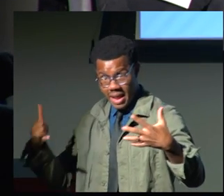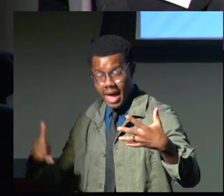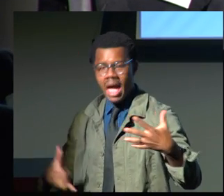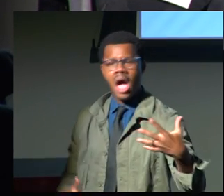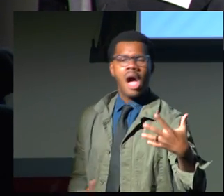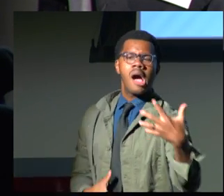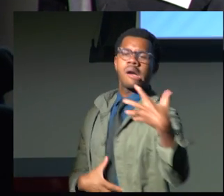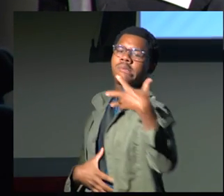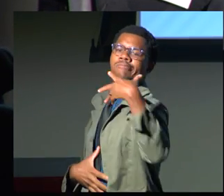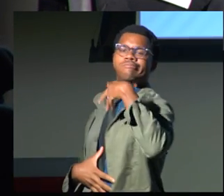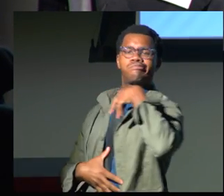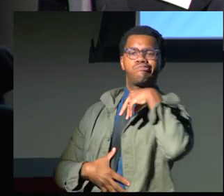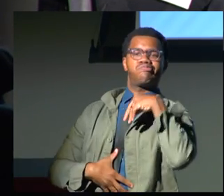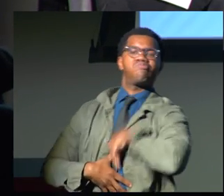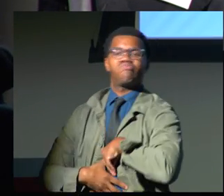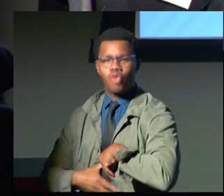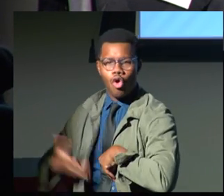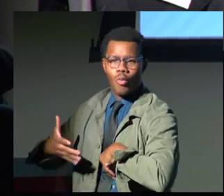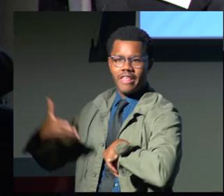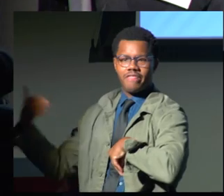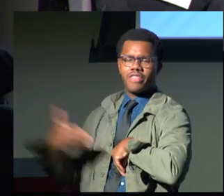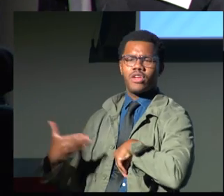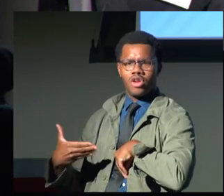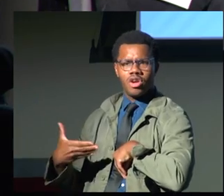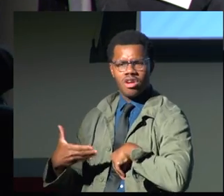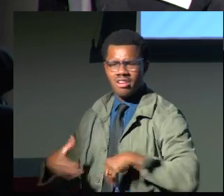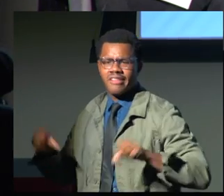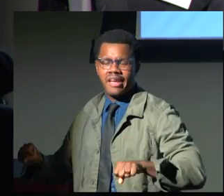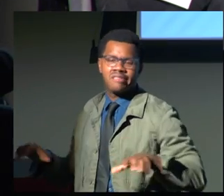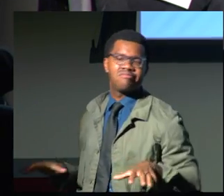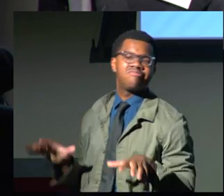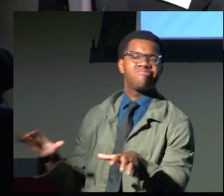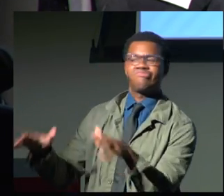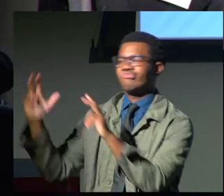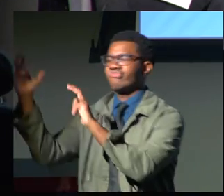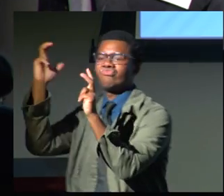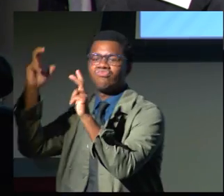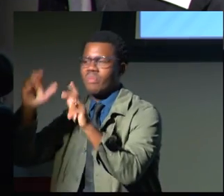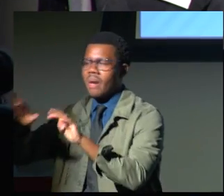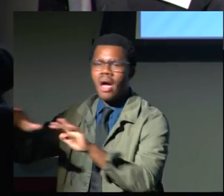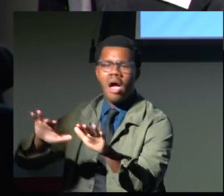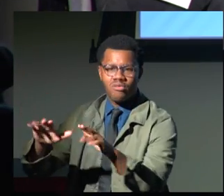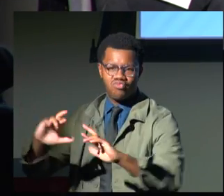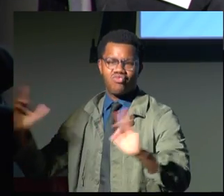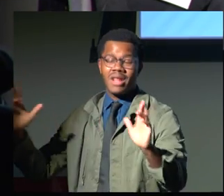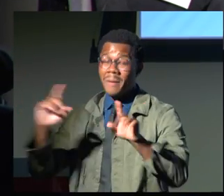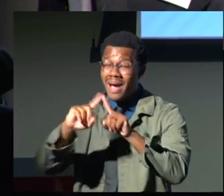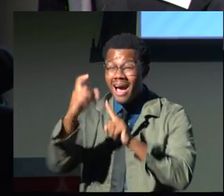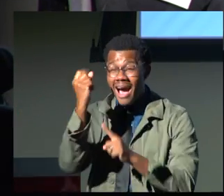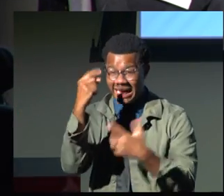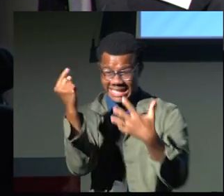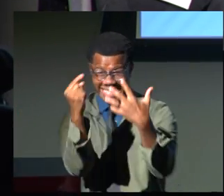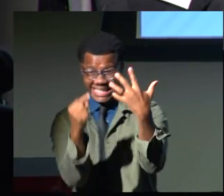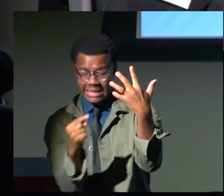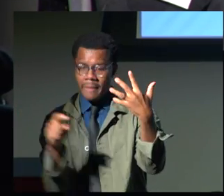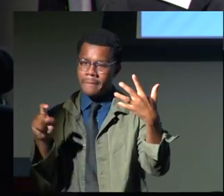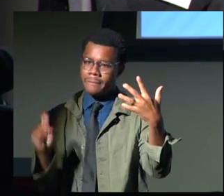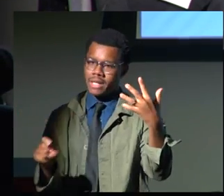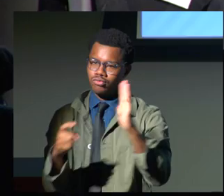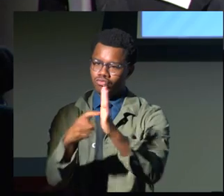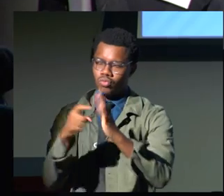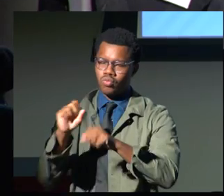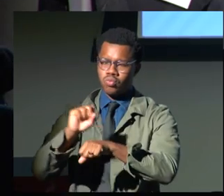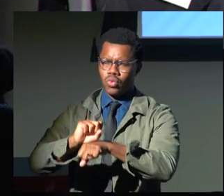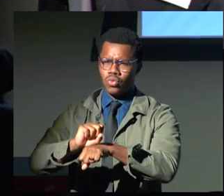Right. It was locked in. Got and it. I think that, but that requires a tremendous amount of work. You understand? And that's why